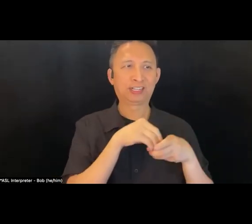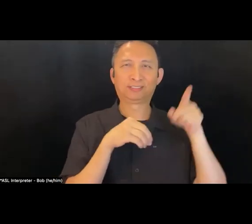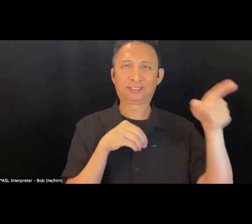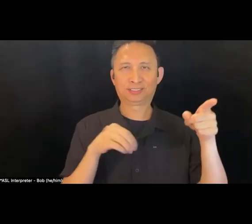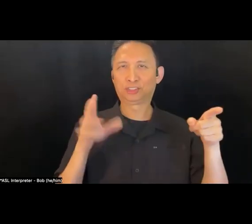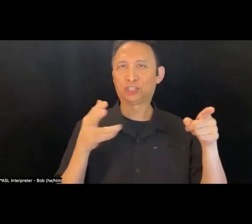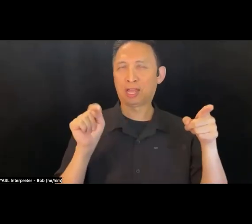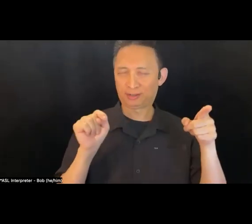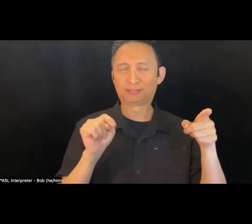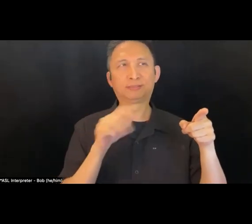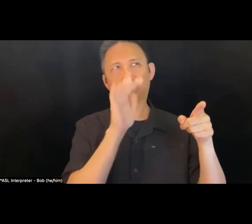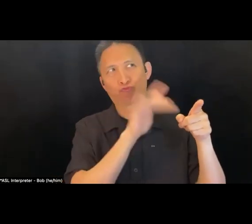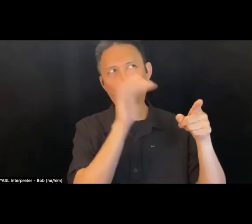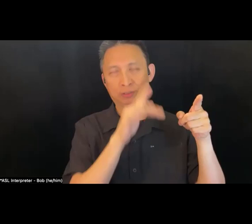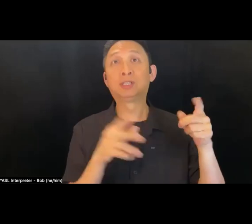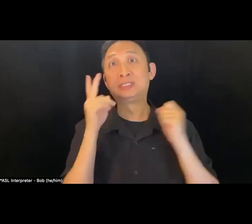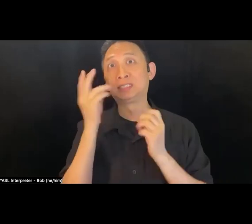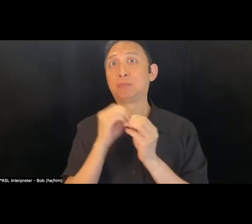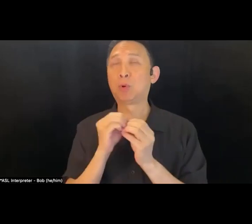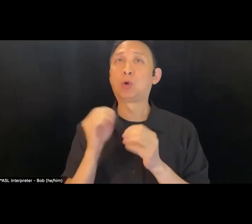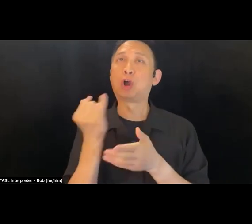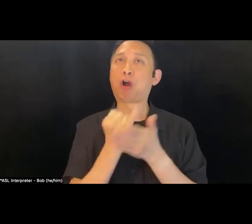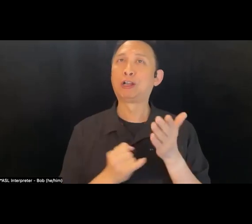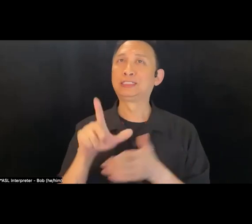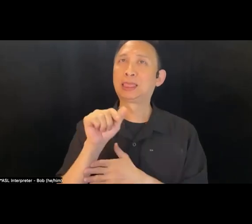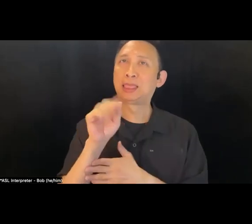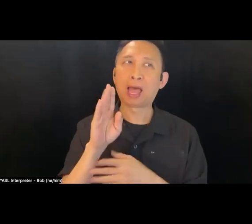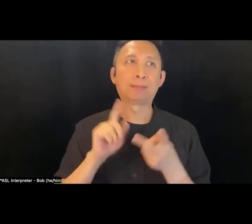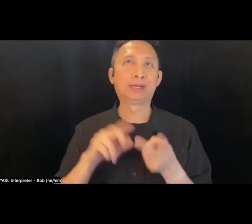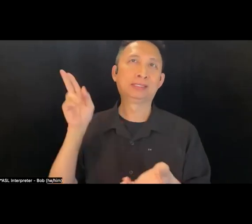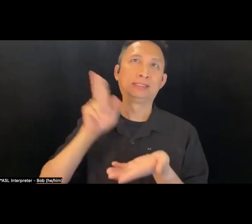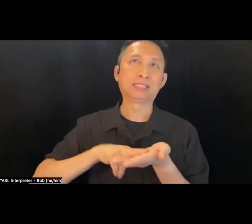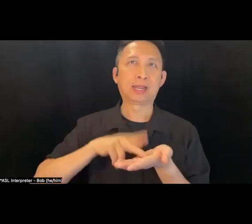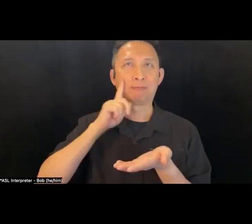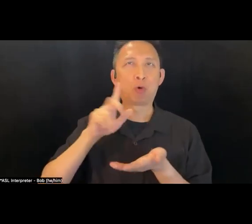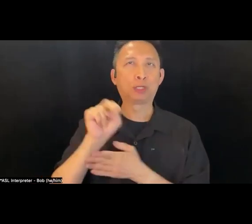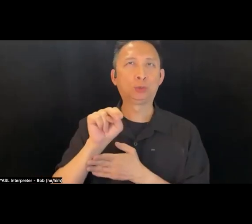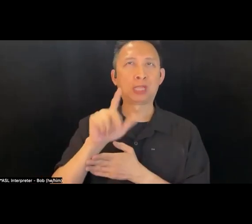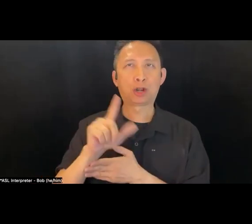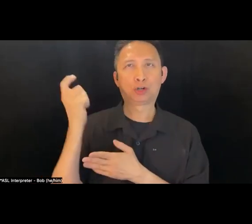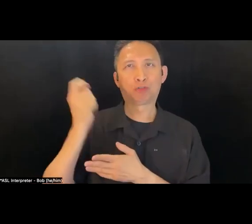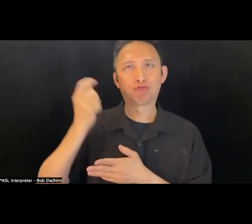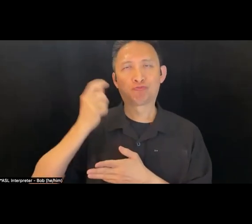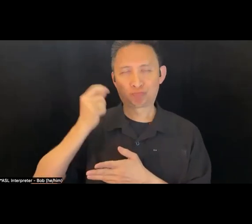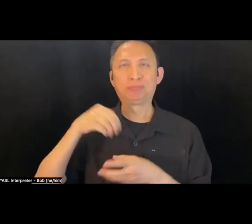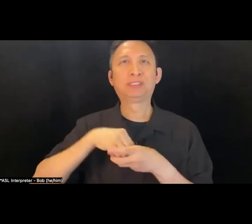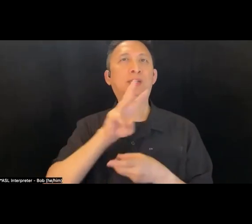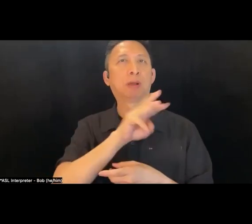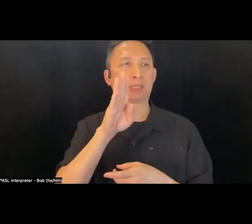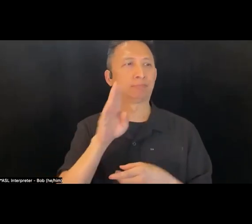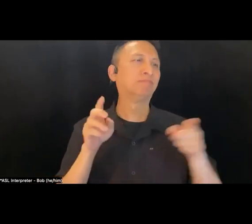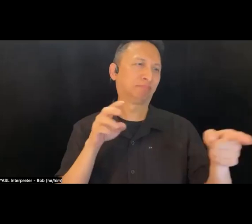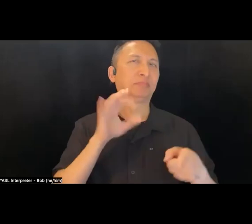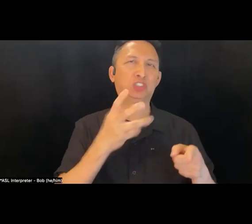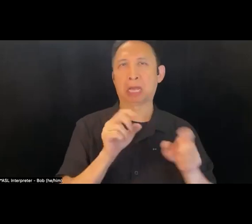can learn more, see upcoming artist labs, and subscribe to our newsletter on our website, which you can also access in the chat. I would like